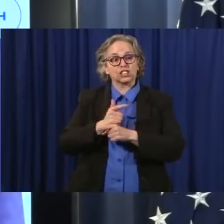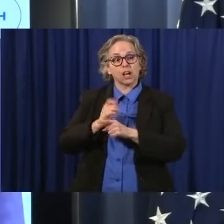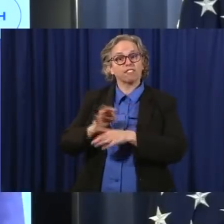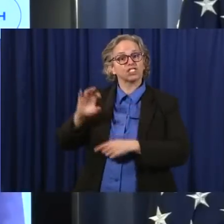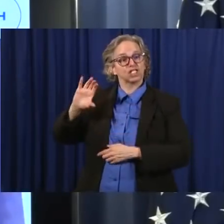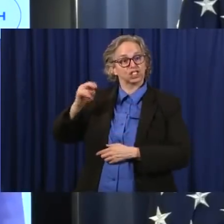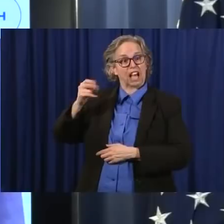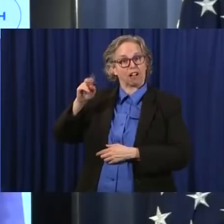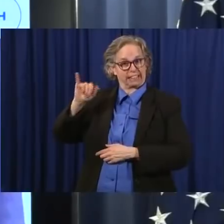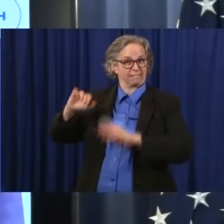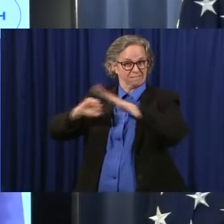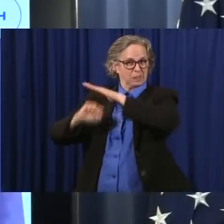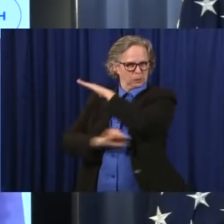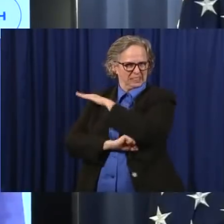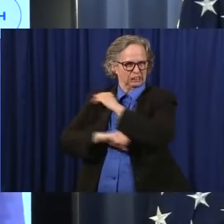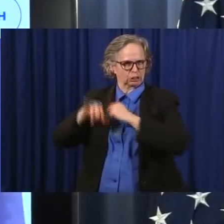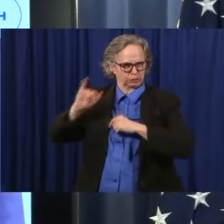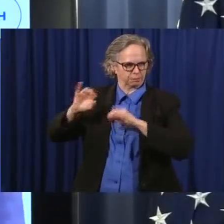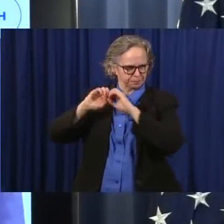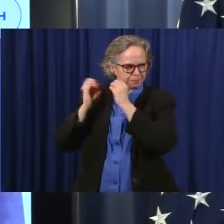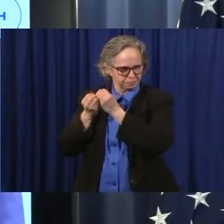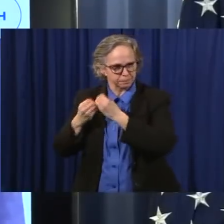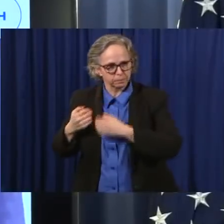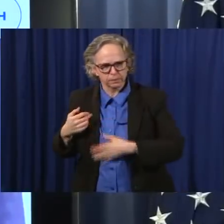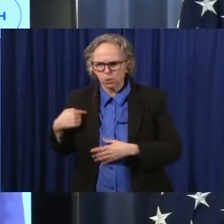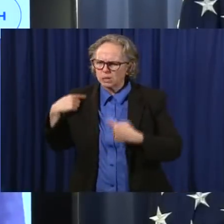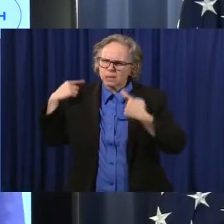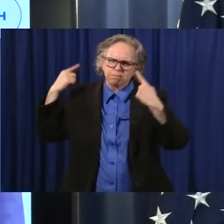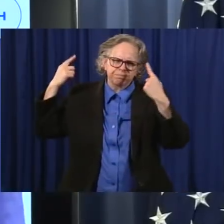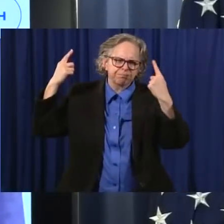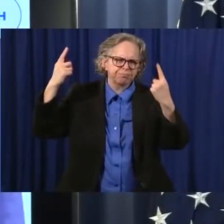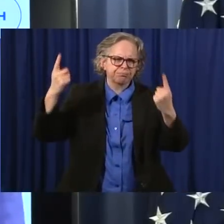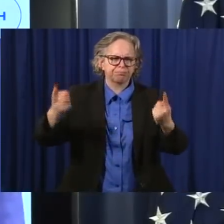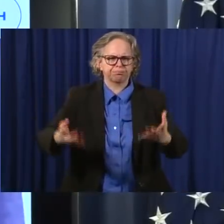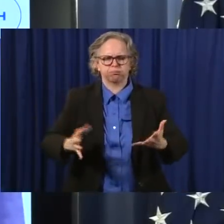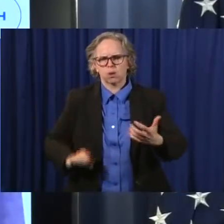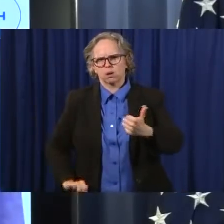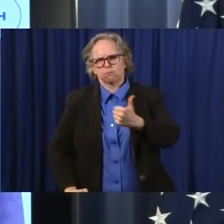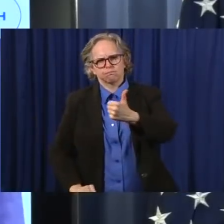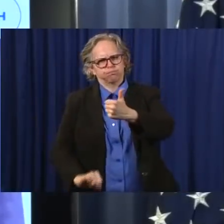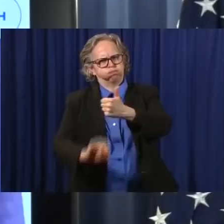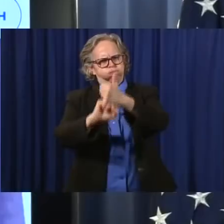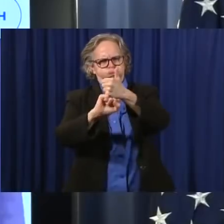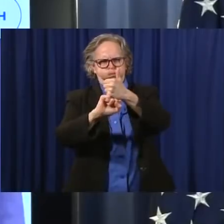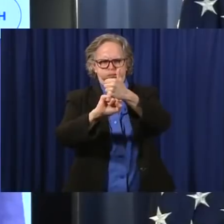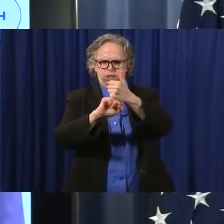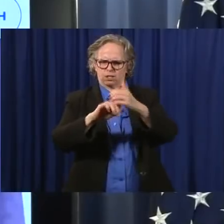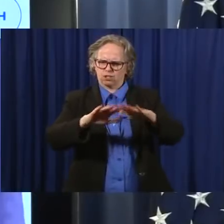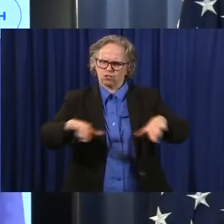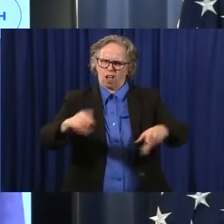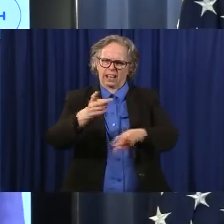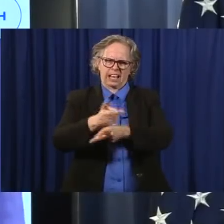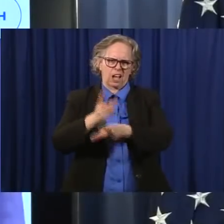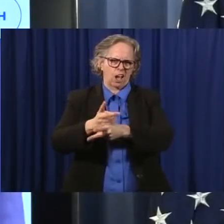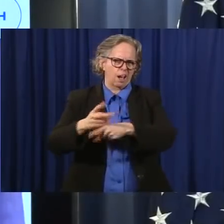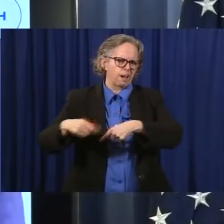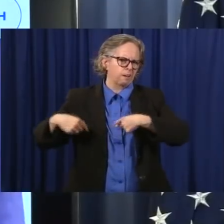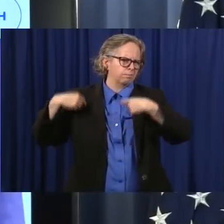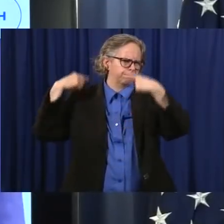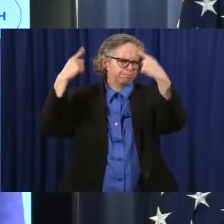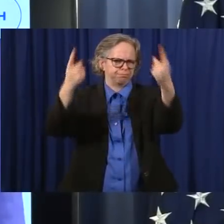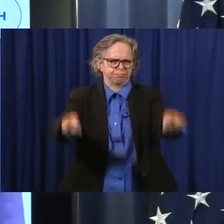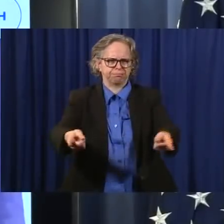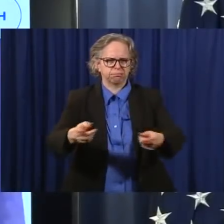for, we've been supporting early childhood for a long time, and research has shown the clear benefits